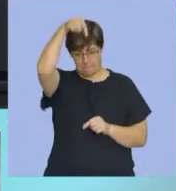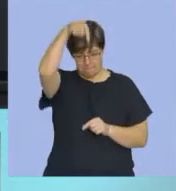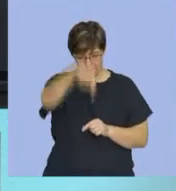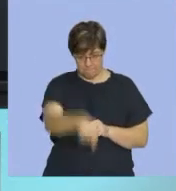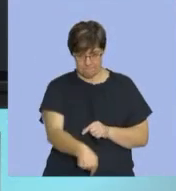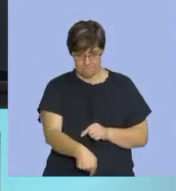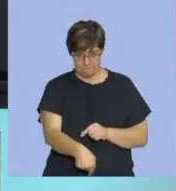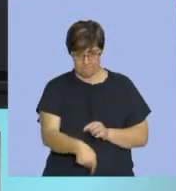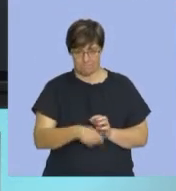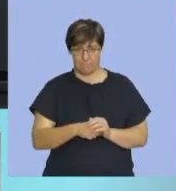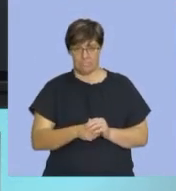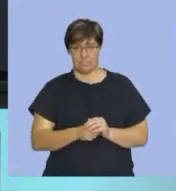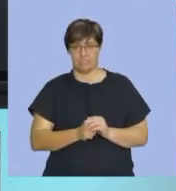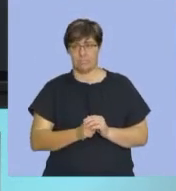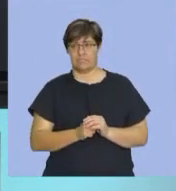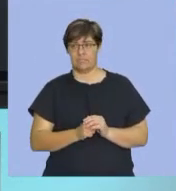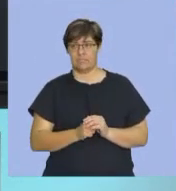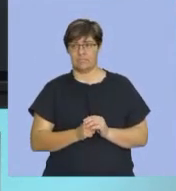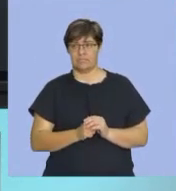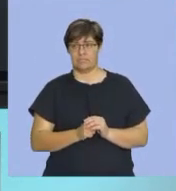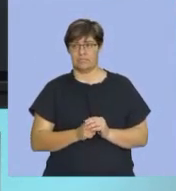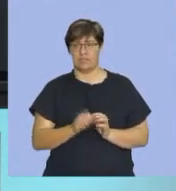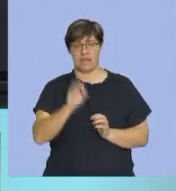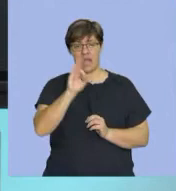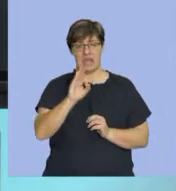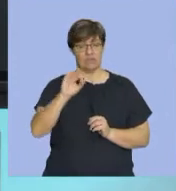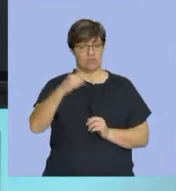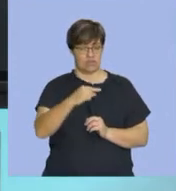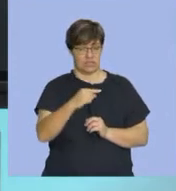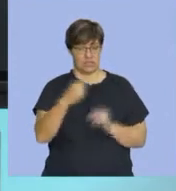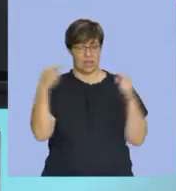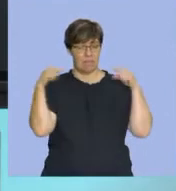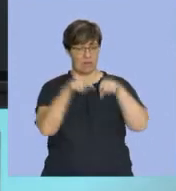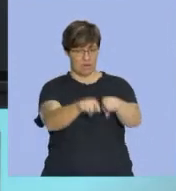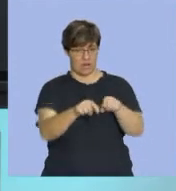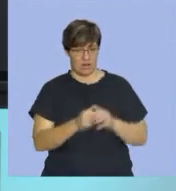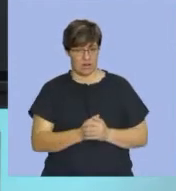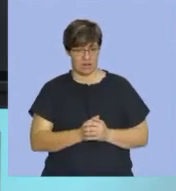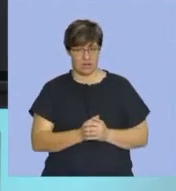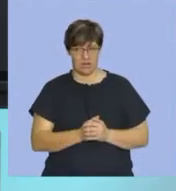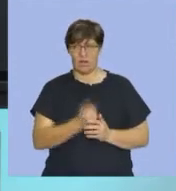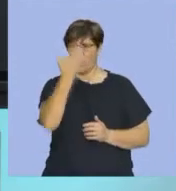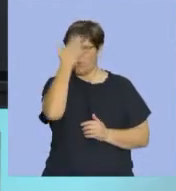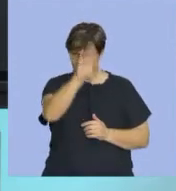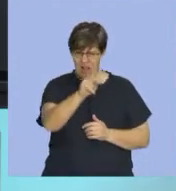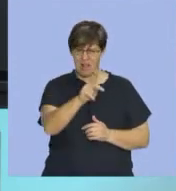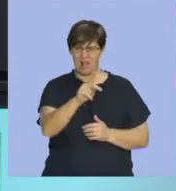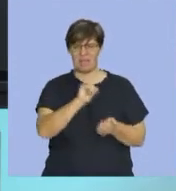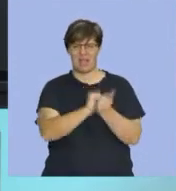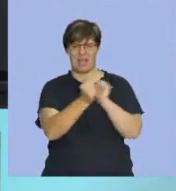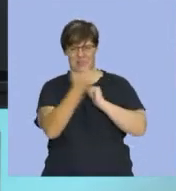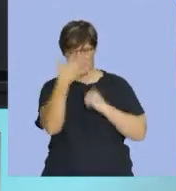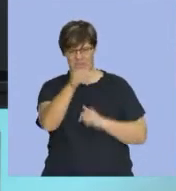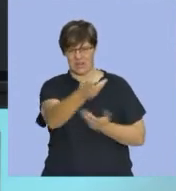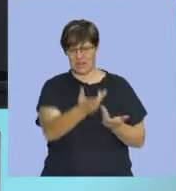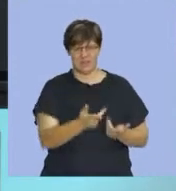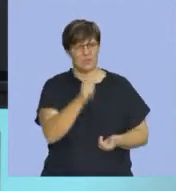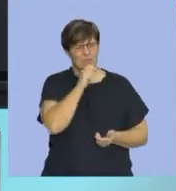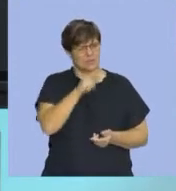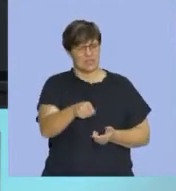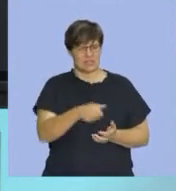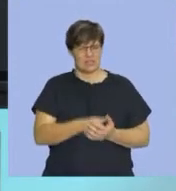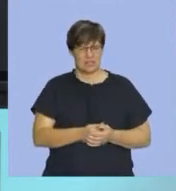parallel underneath. Fg parallel. That parallel sign you know from maths. Okay, use